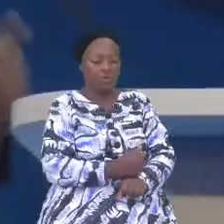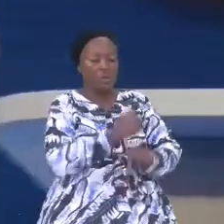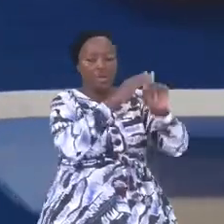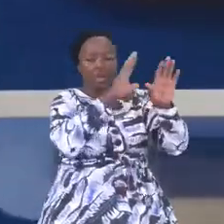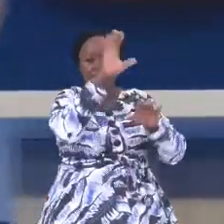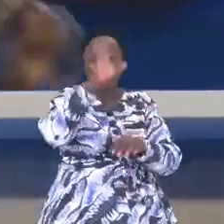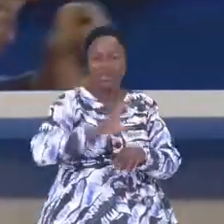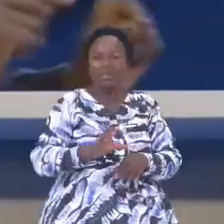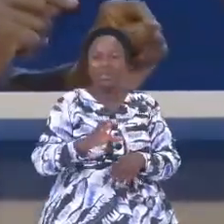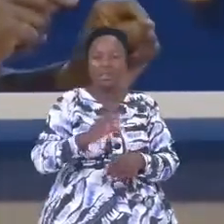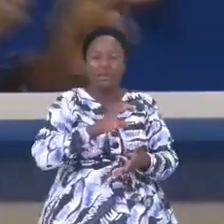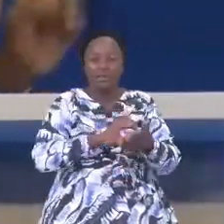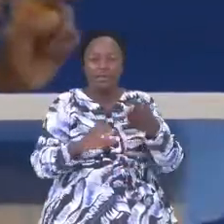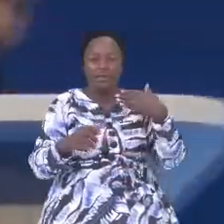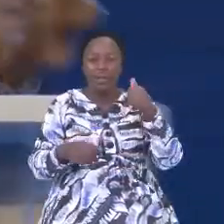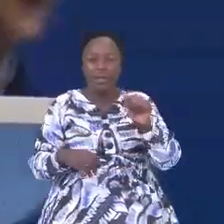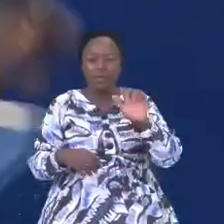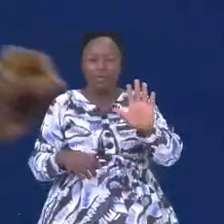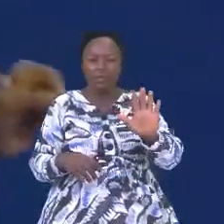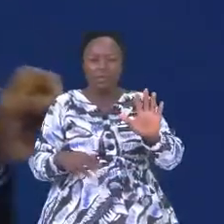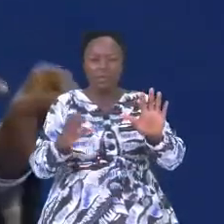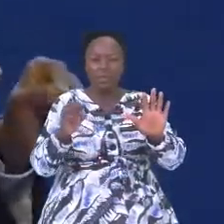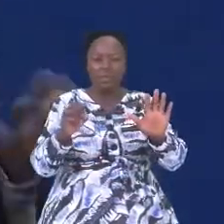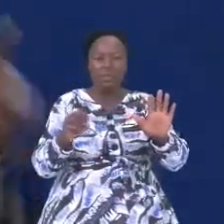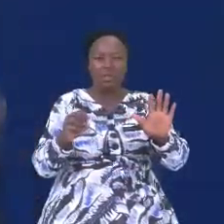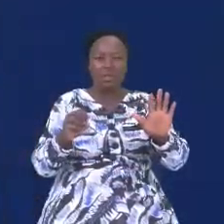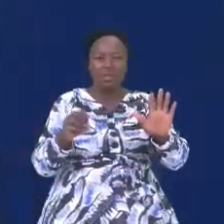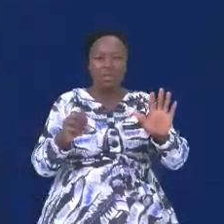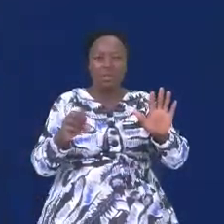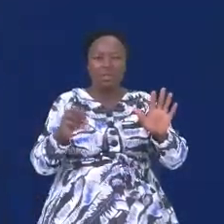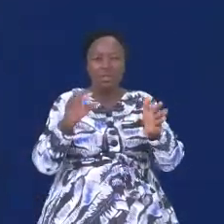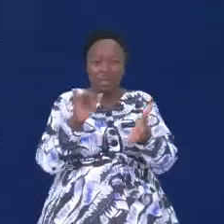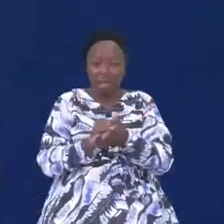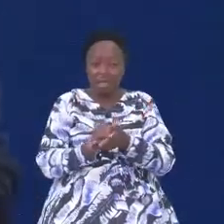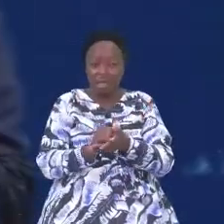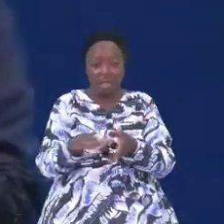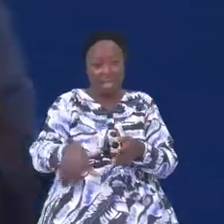15, that so that